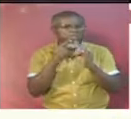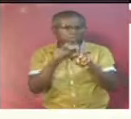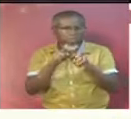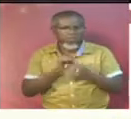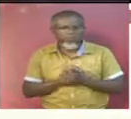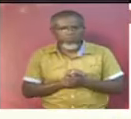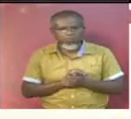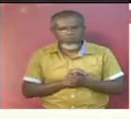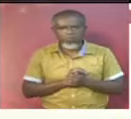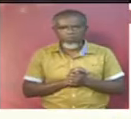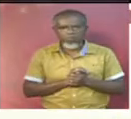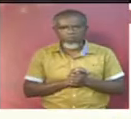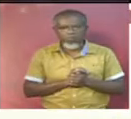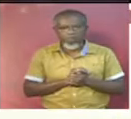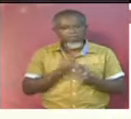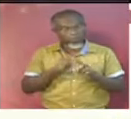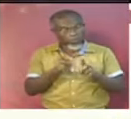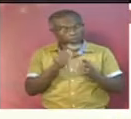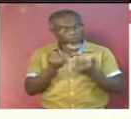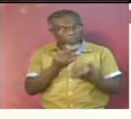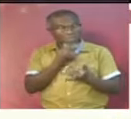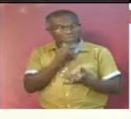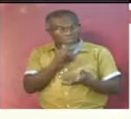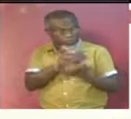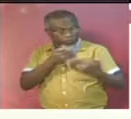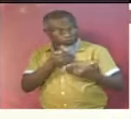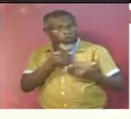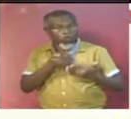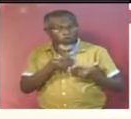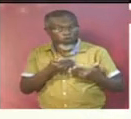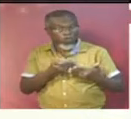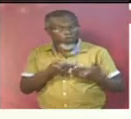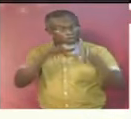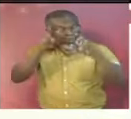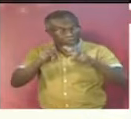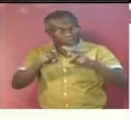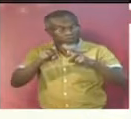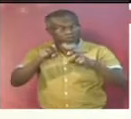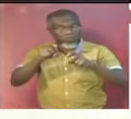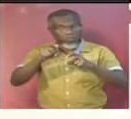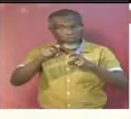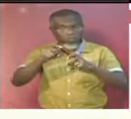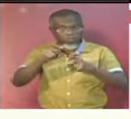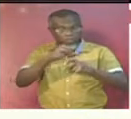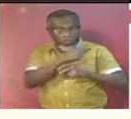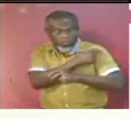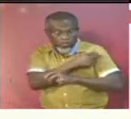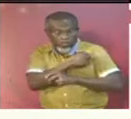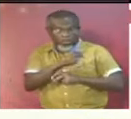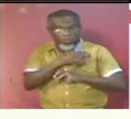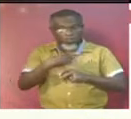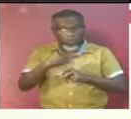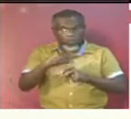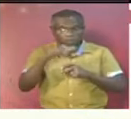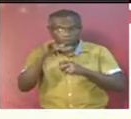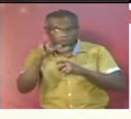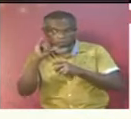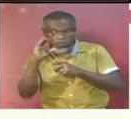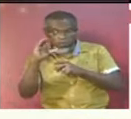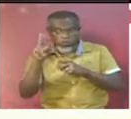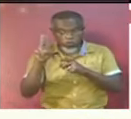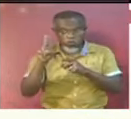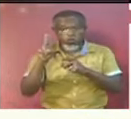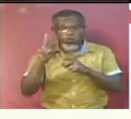that the need for ICU and HDU care in the first place obviously represents the presence of much more severe